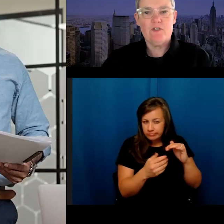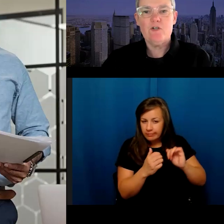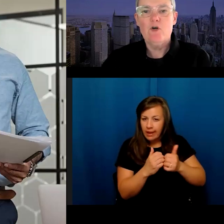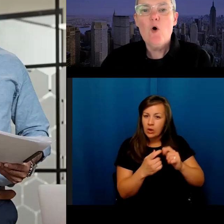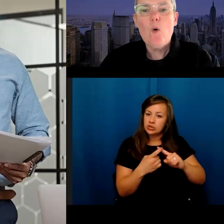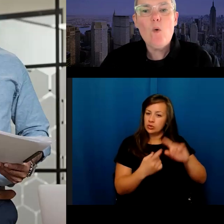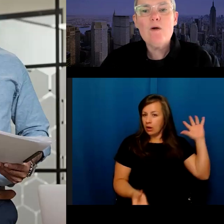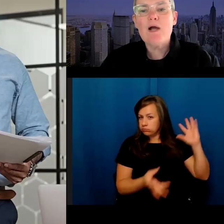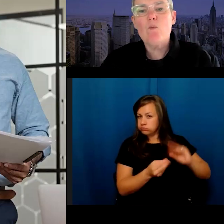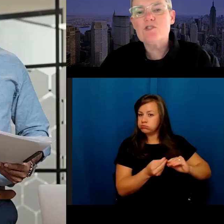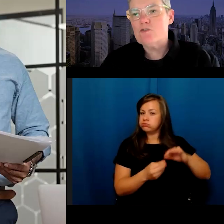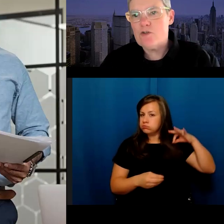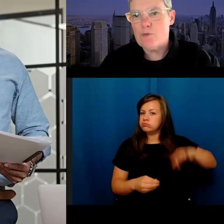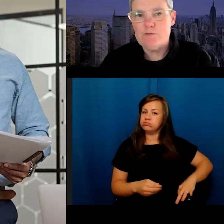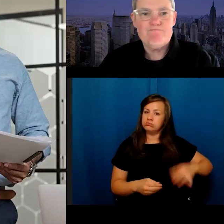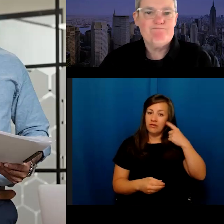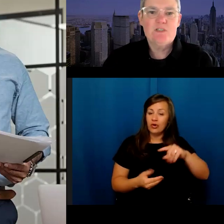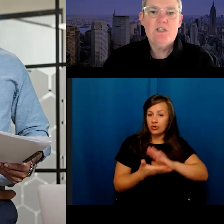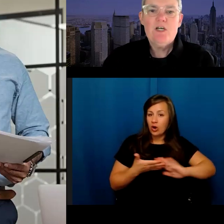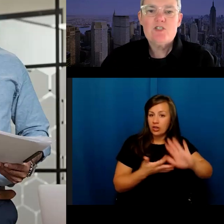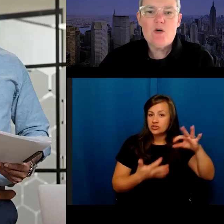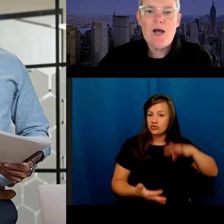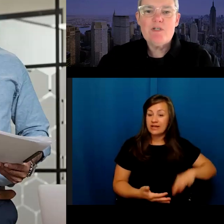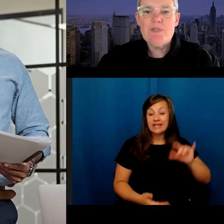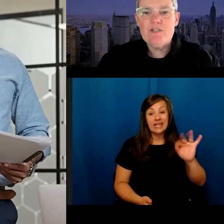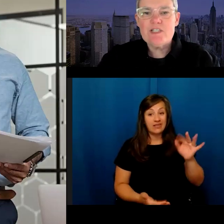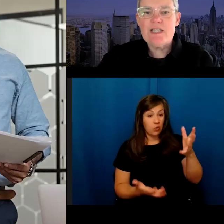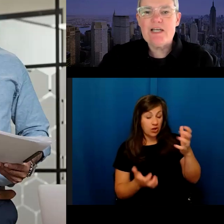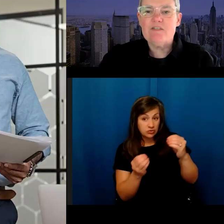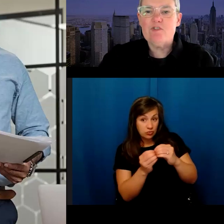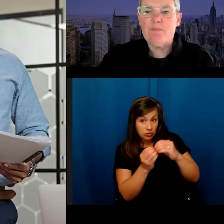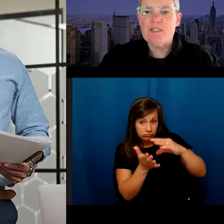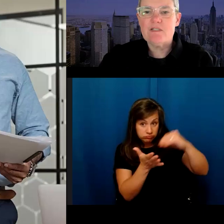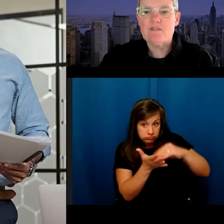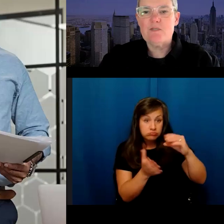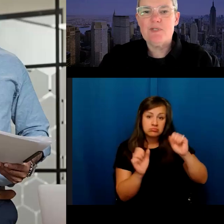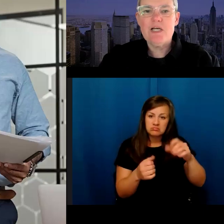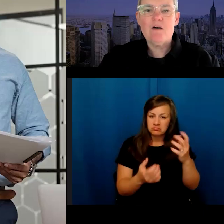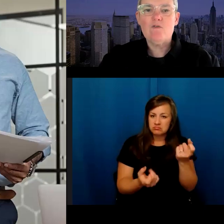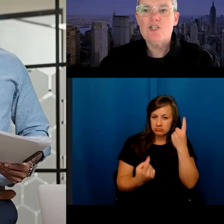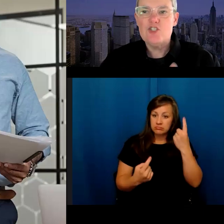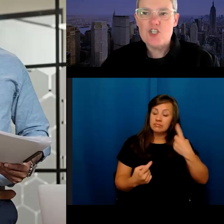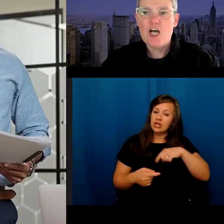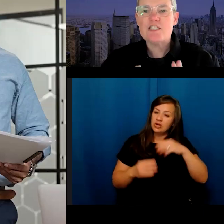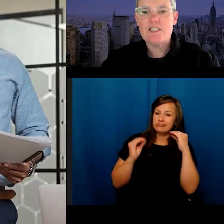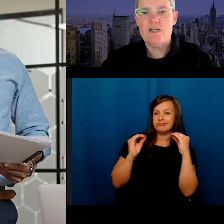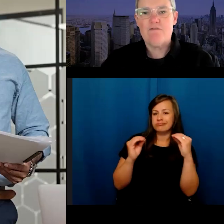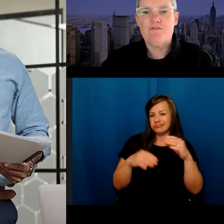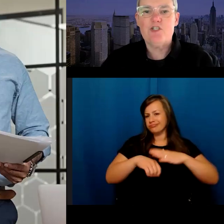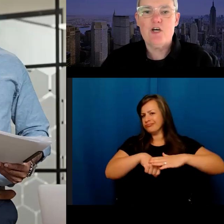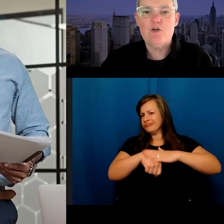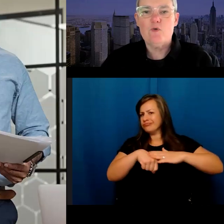already learned or might want to learn on their own. So I'm going to be here today to give you the basics of CPL,